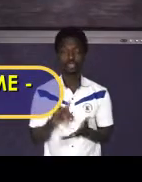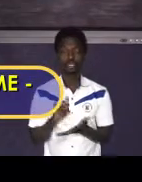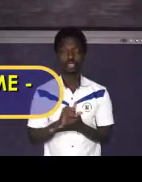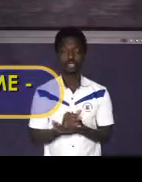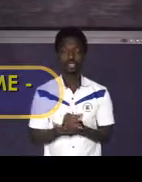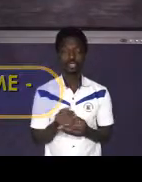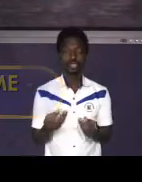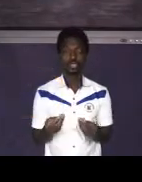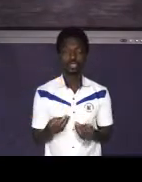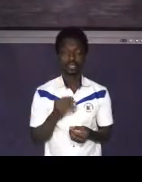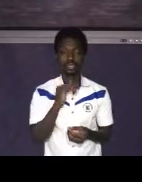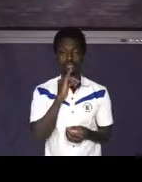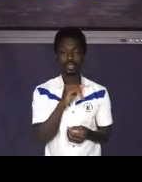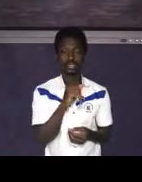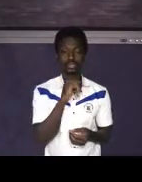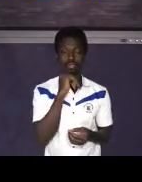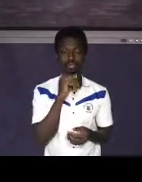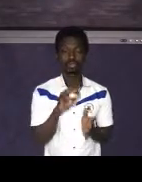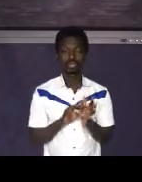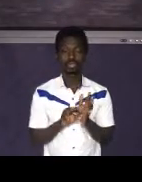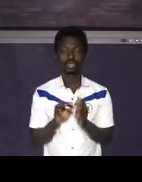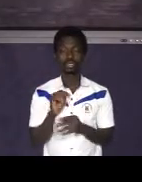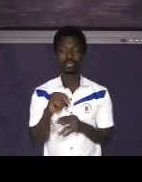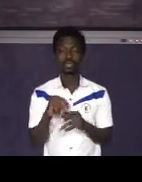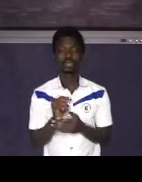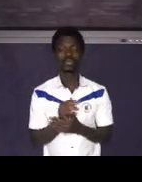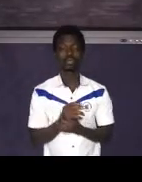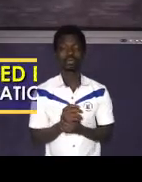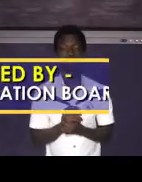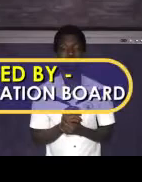that sand is an uncountable noun.